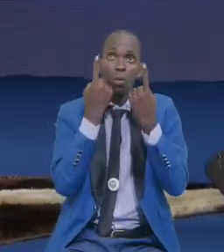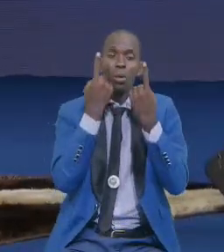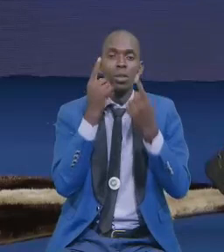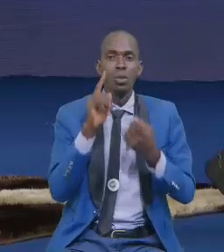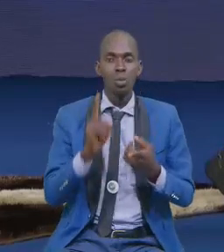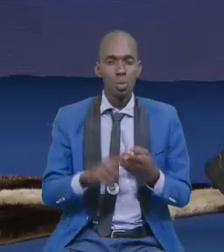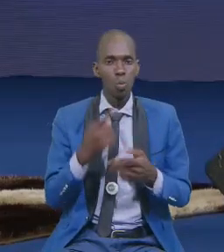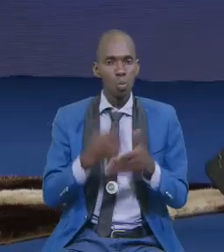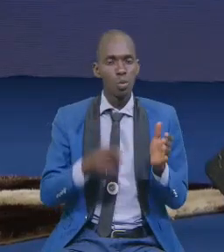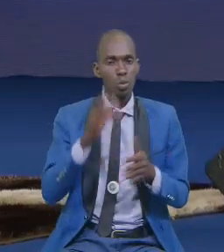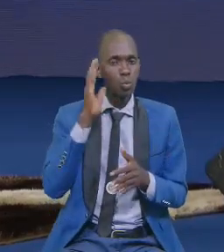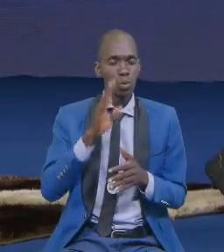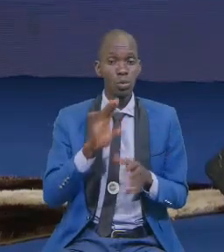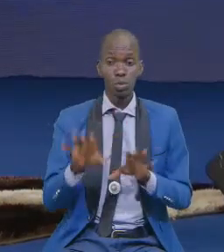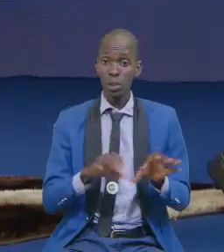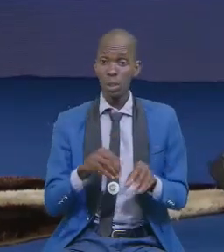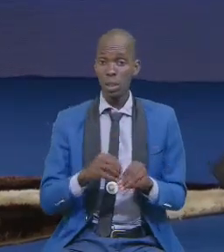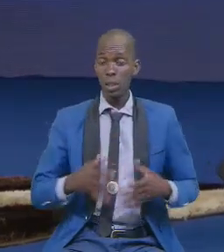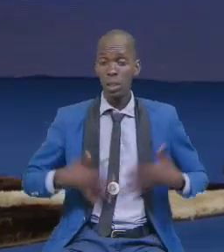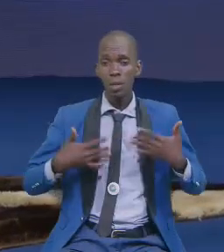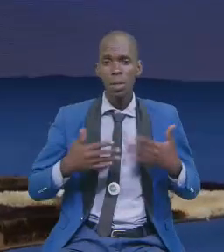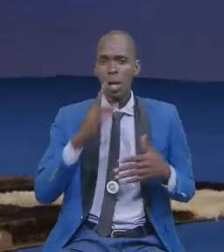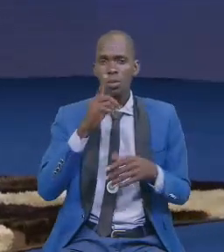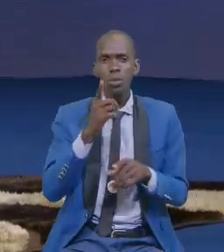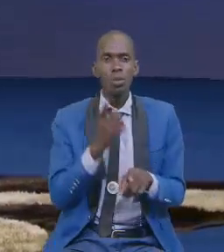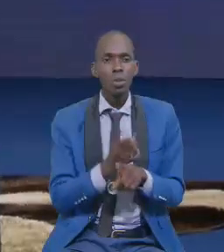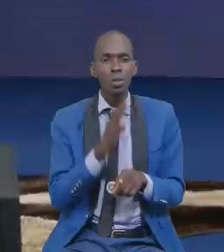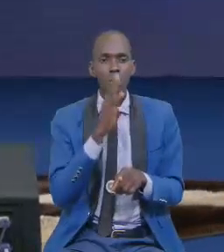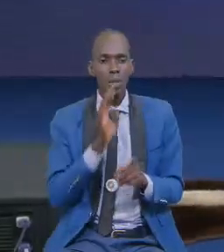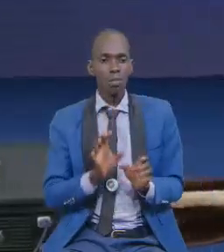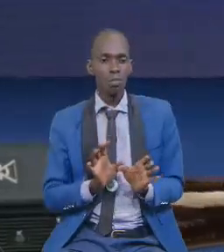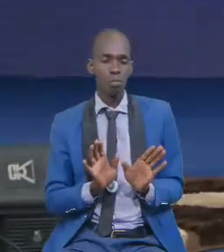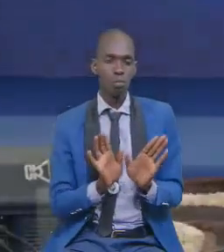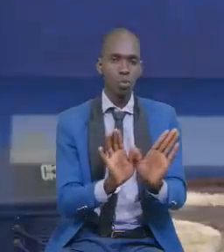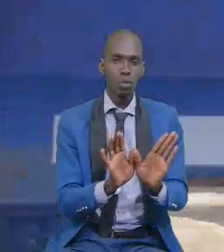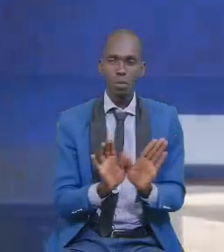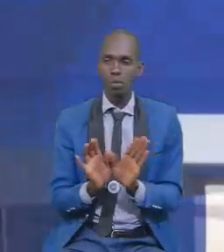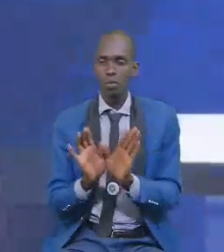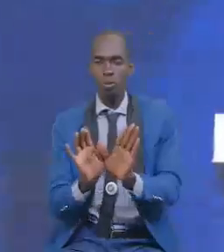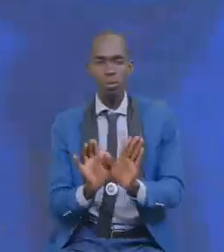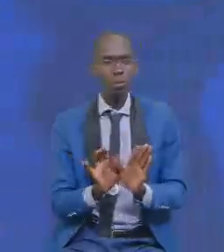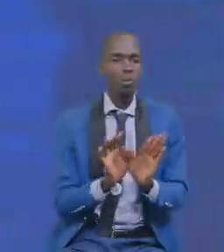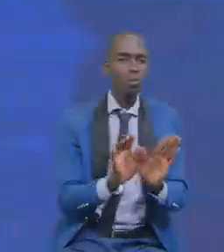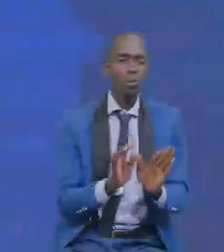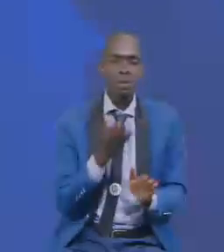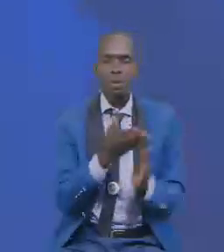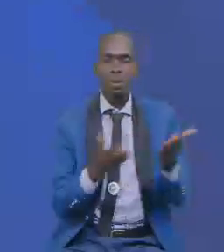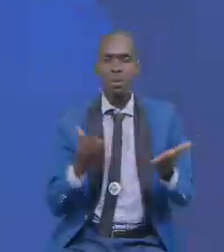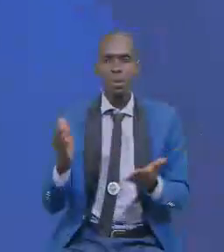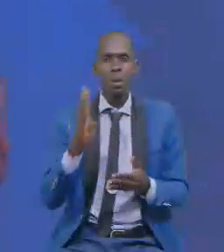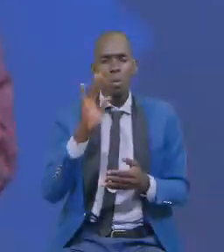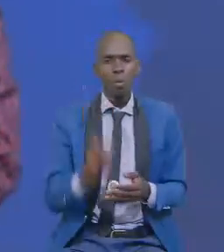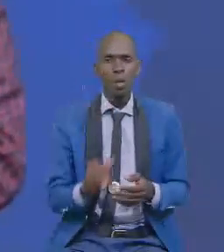in life? Are you just being pushed on by an invisible power? And what you are pushed